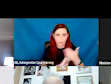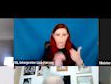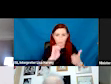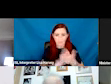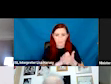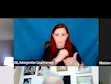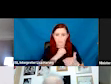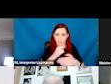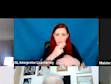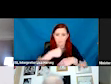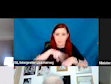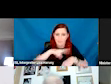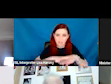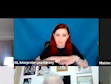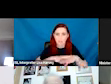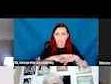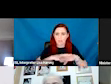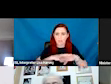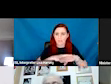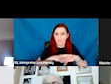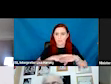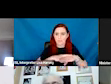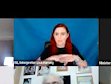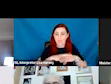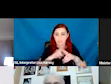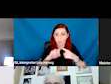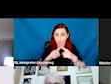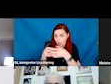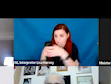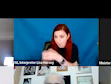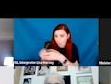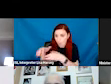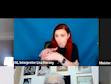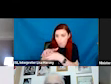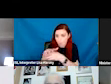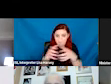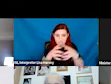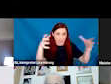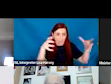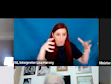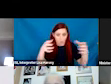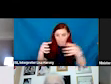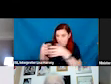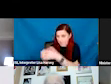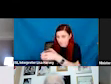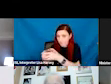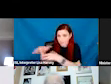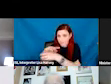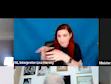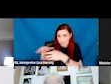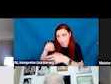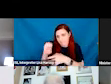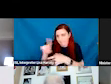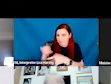national at a very much at macro level to meso, as it's often called, at an